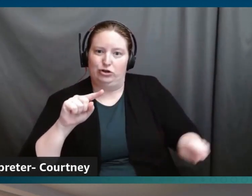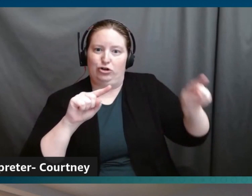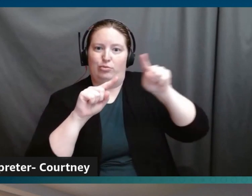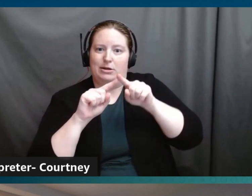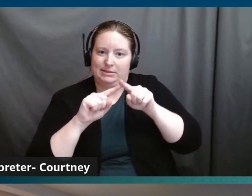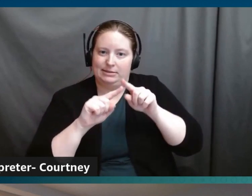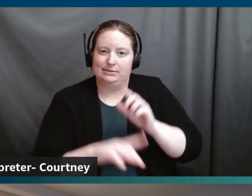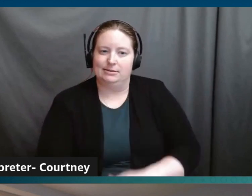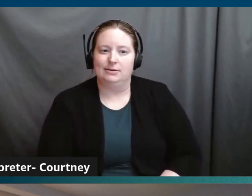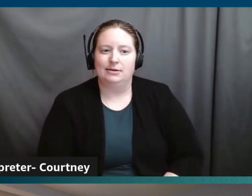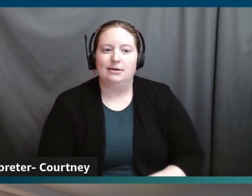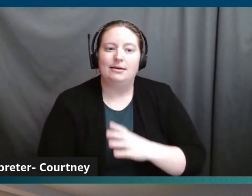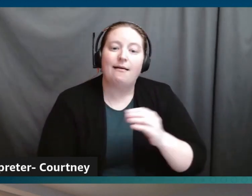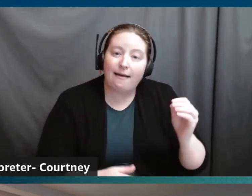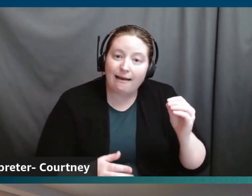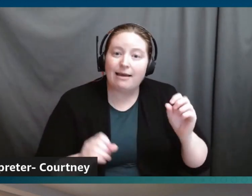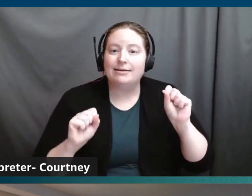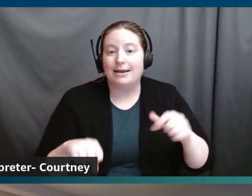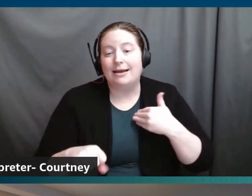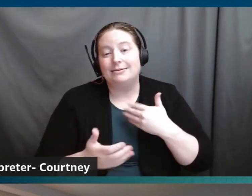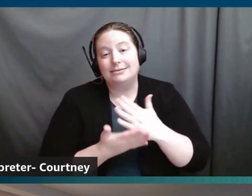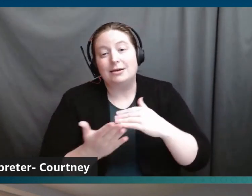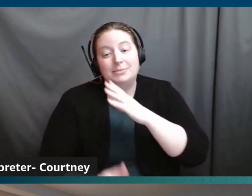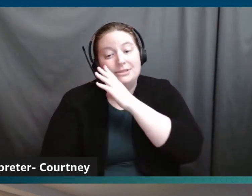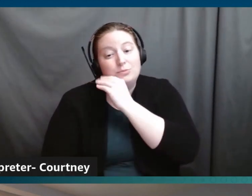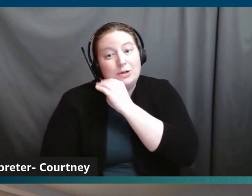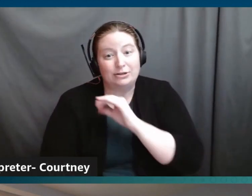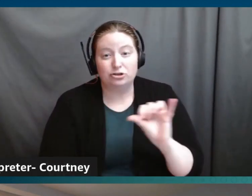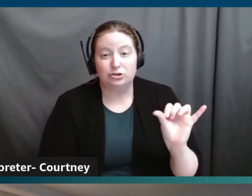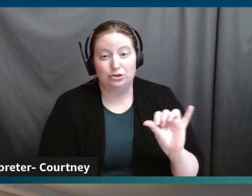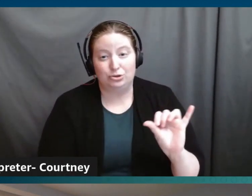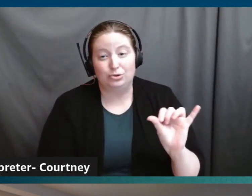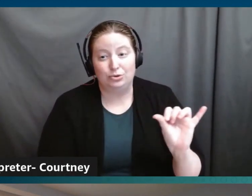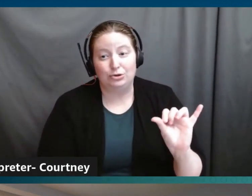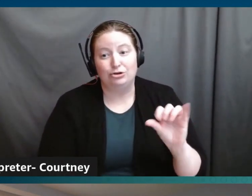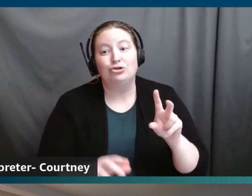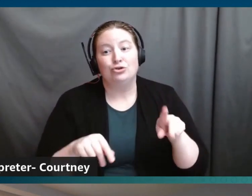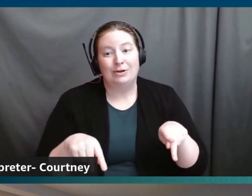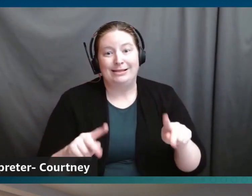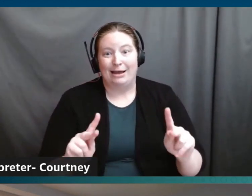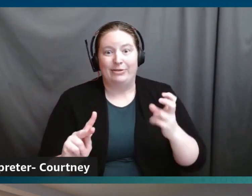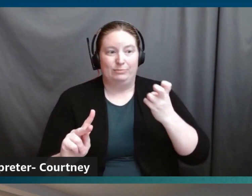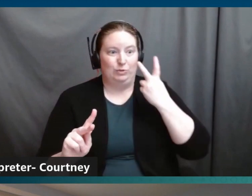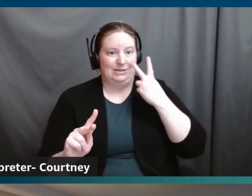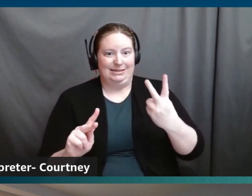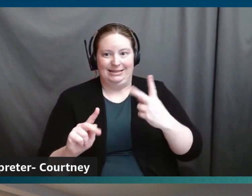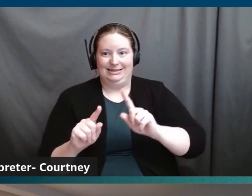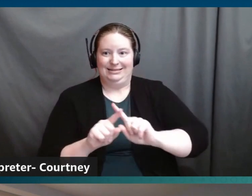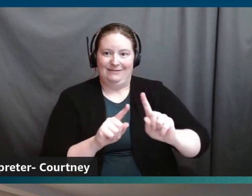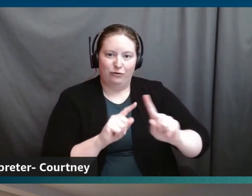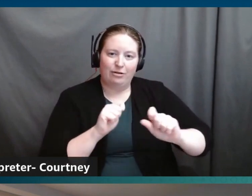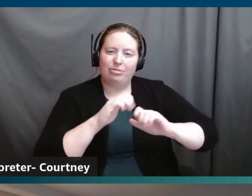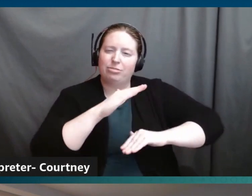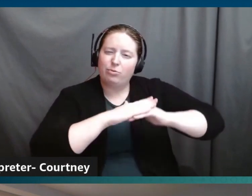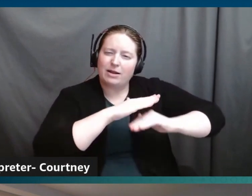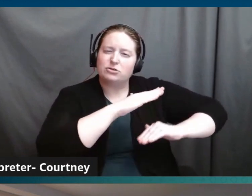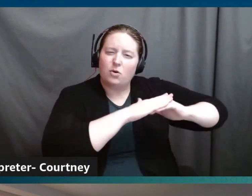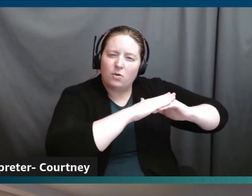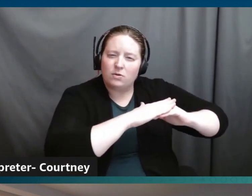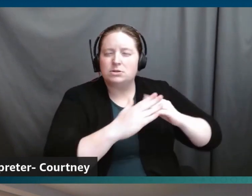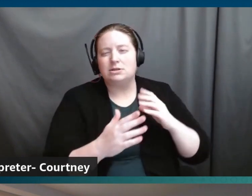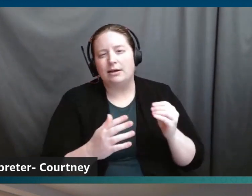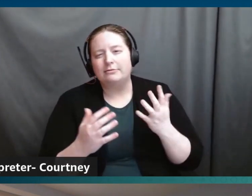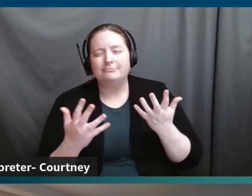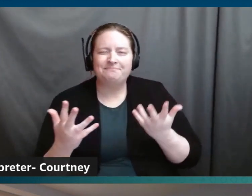we can even do simulations, agent-based simulations, to allow them to see different thresholds and play with